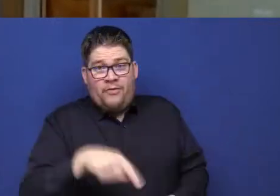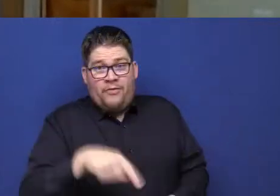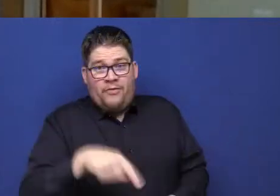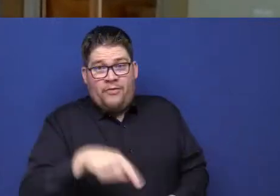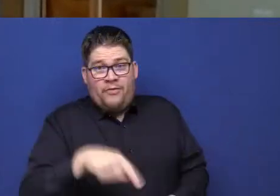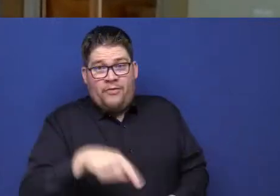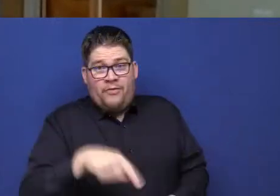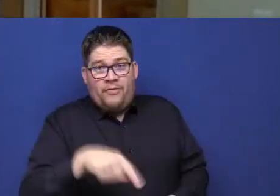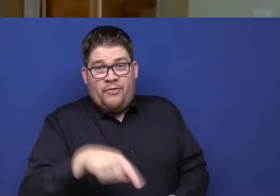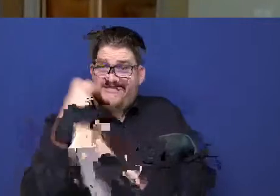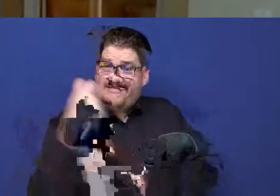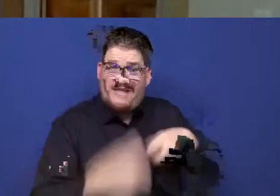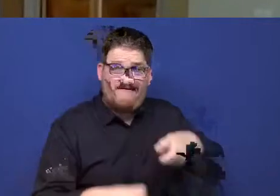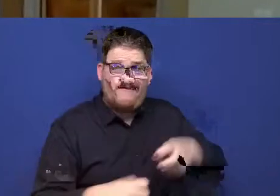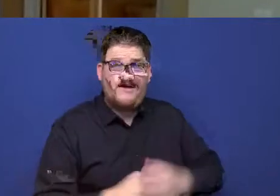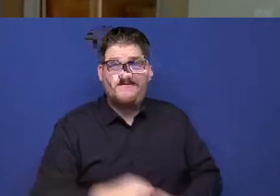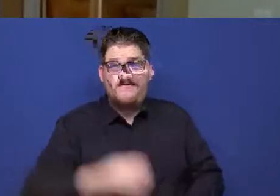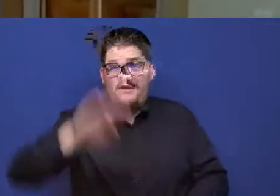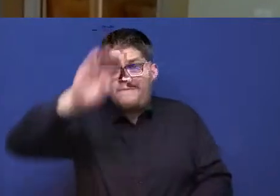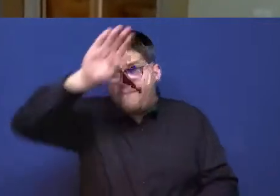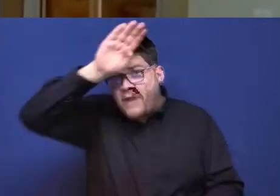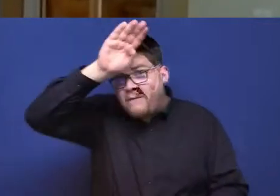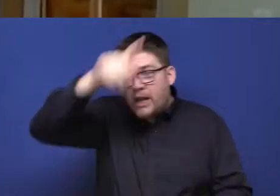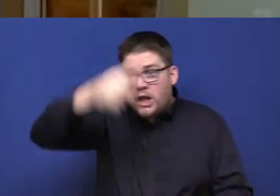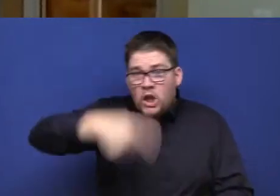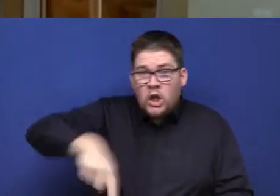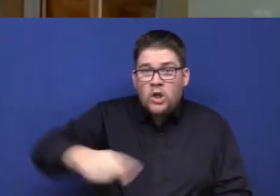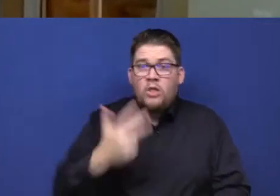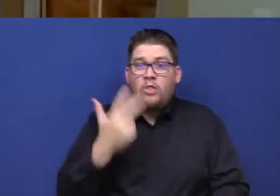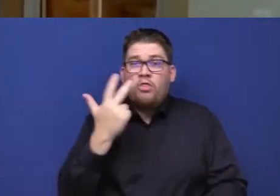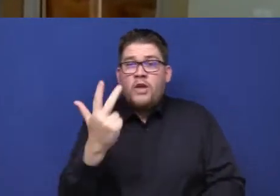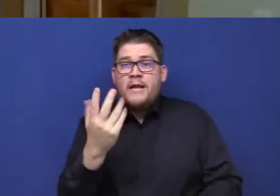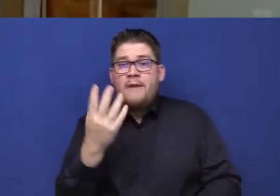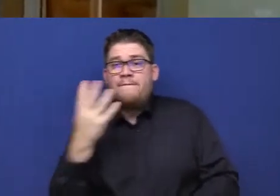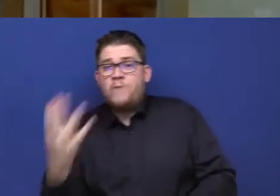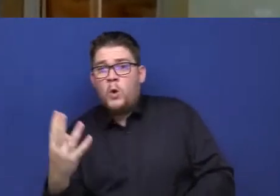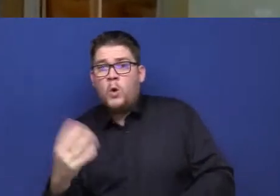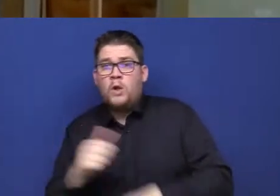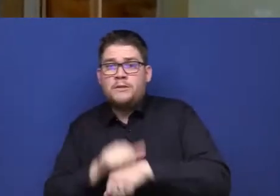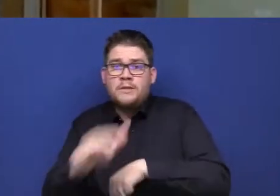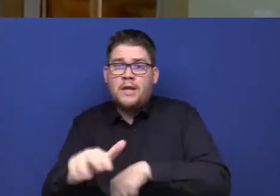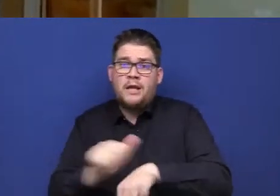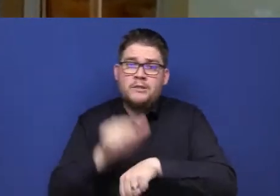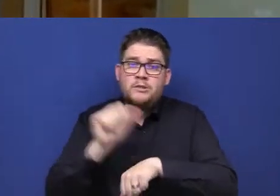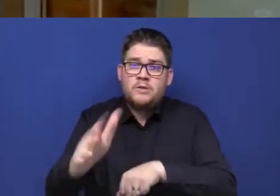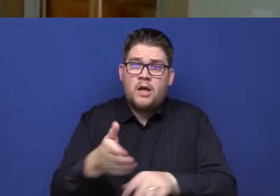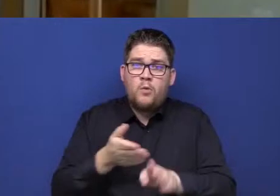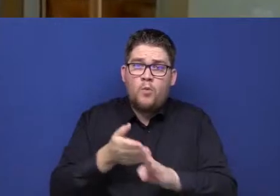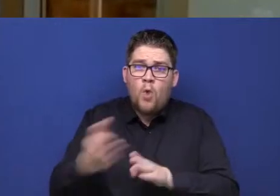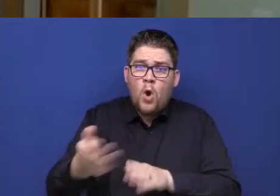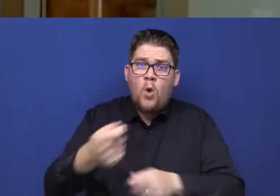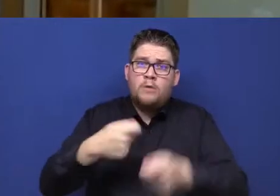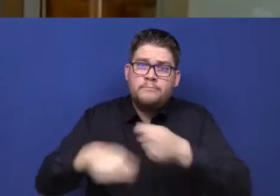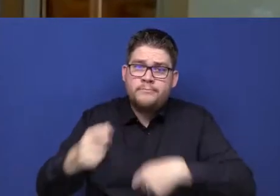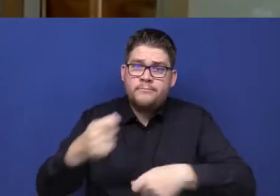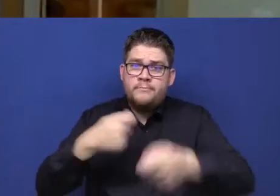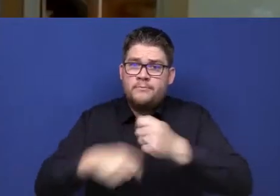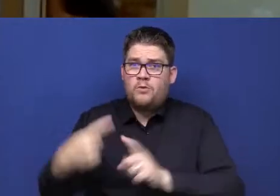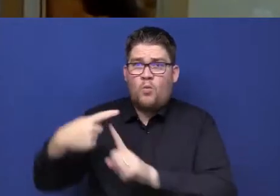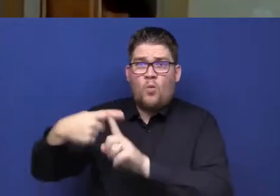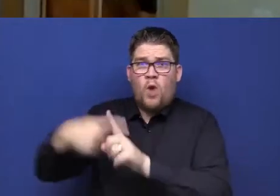It is difficult. And, you know, is it any worse than previous season? It all